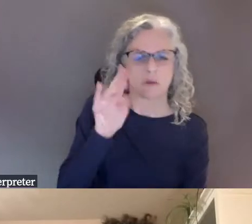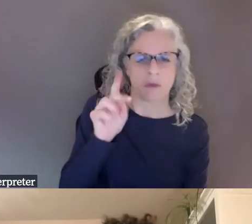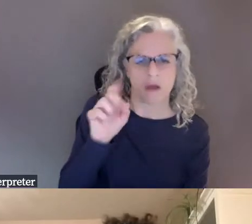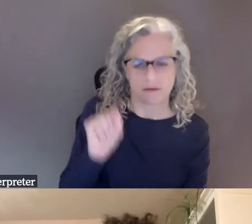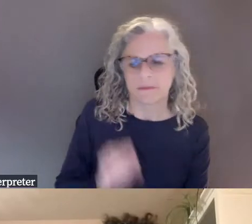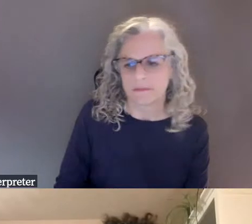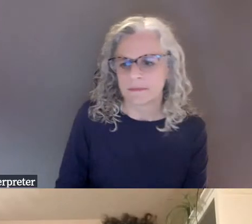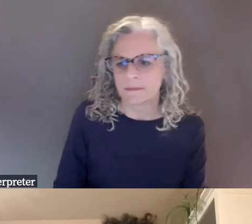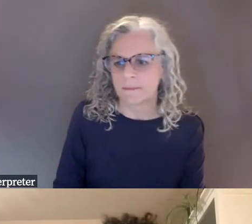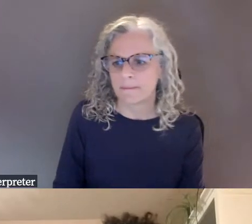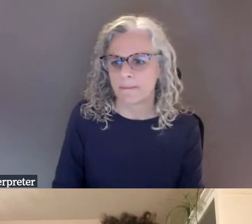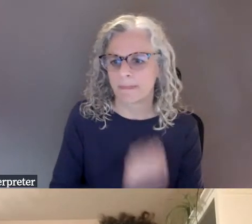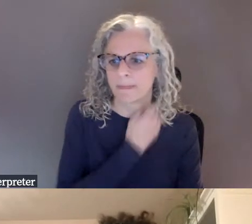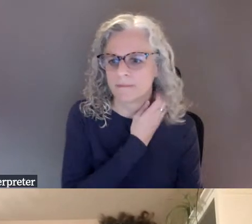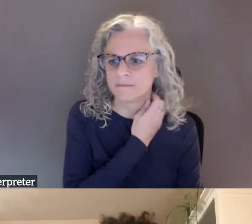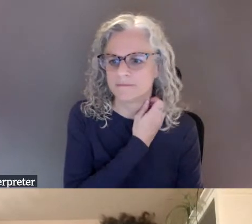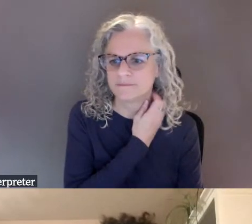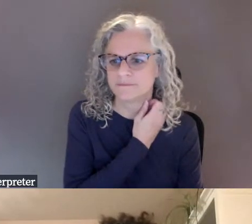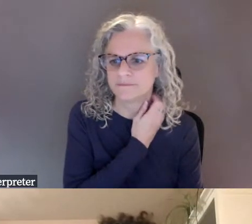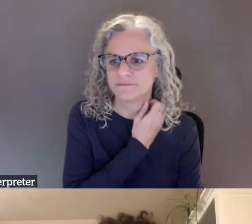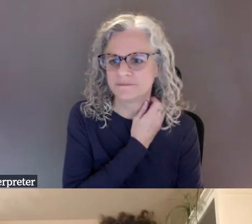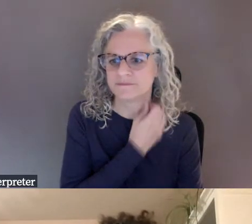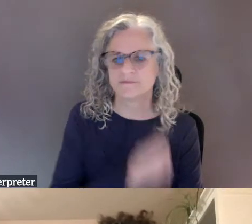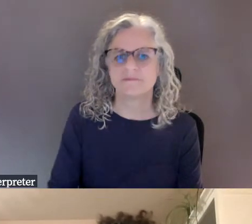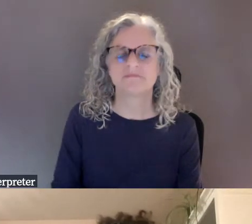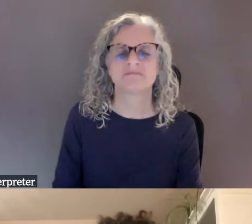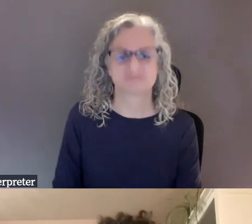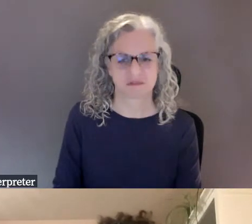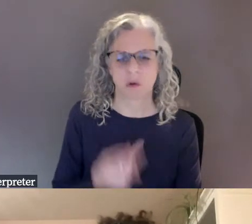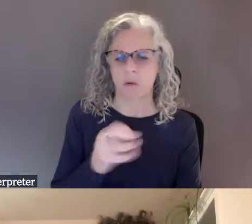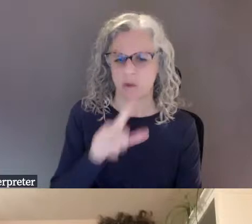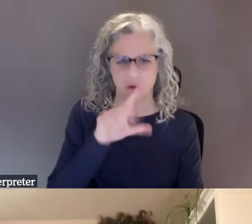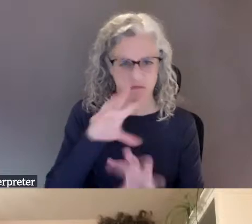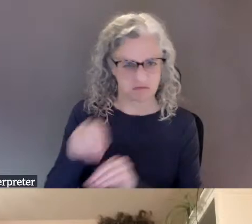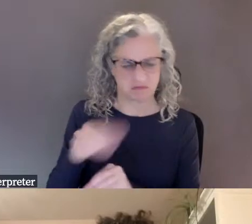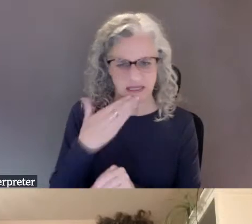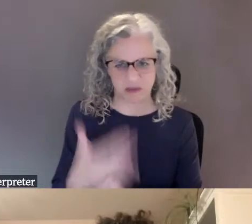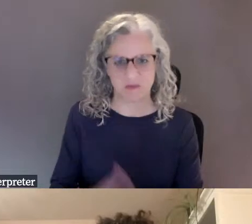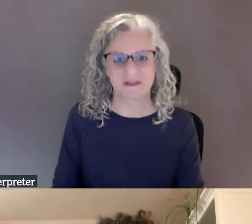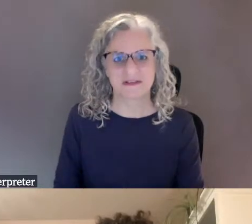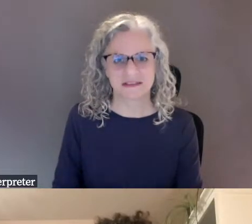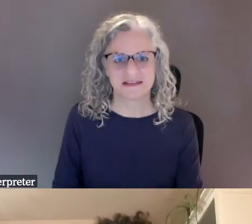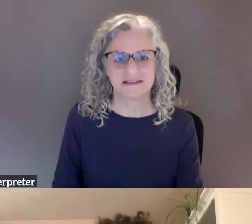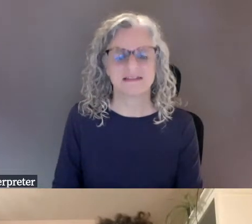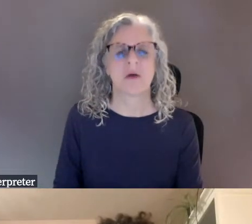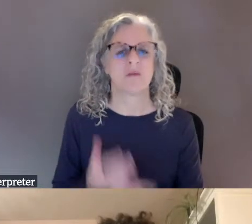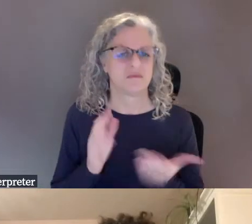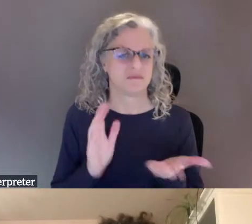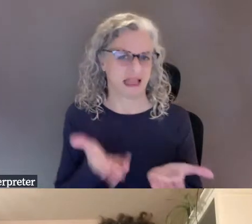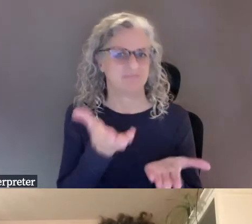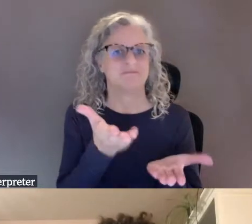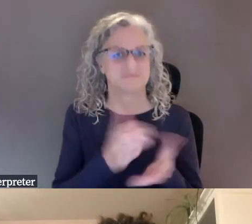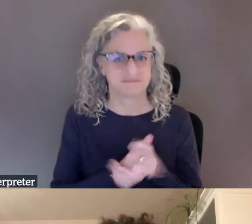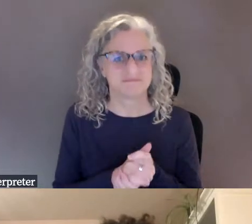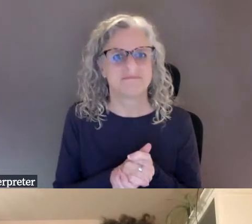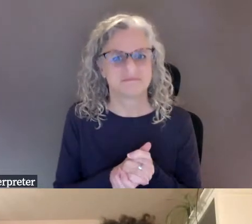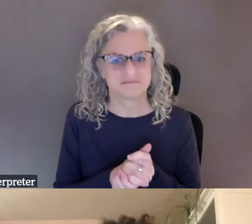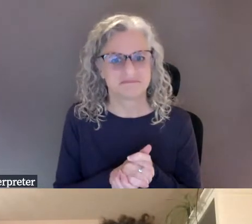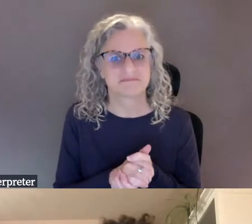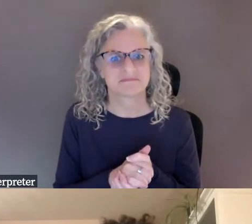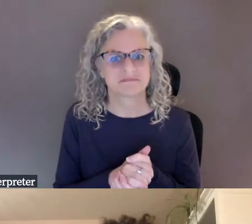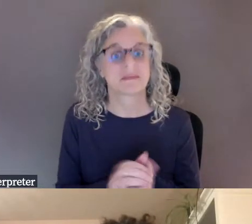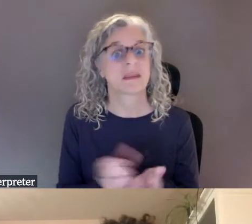Okay, I think we can close the poll. This is really helpful. So yeah, we have a good amount of